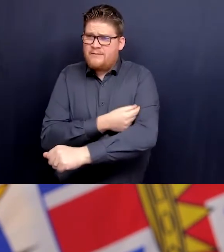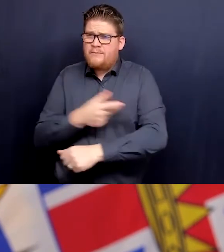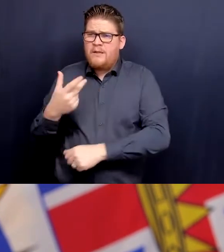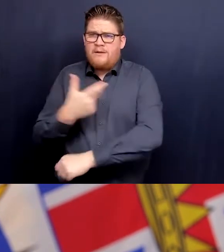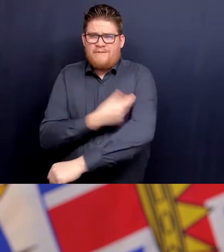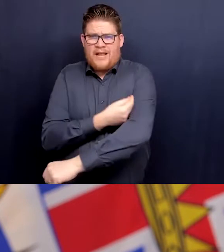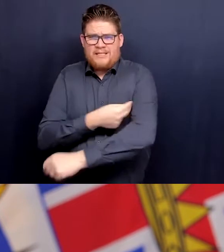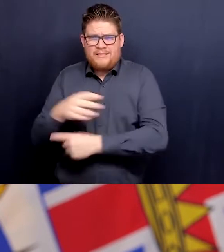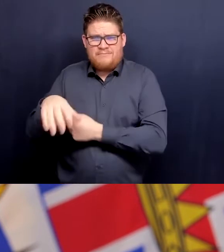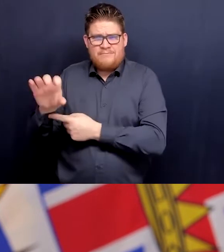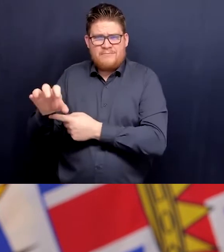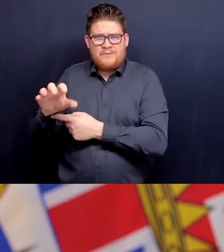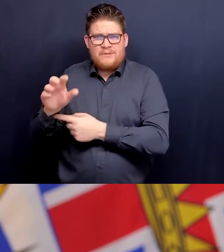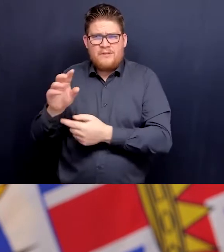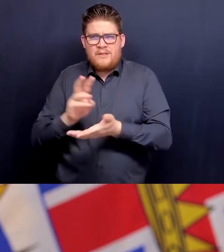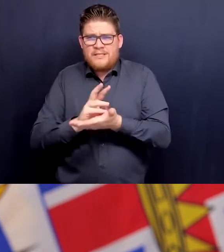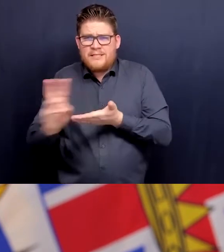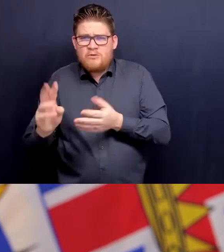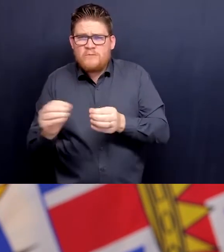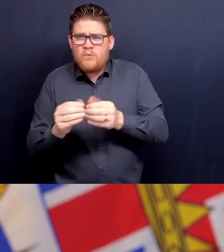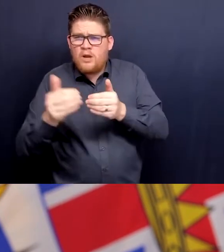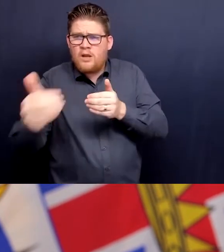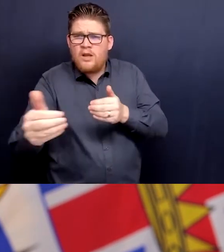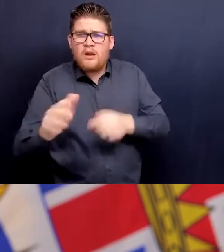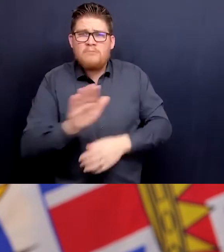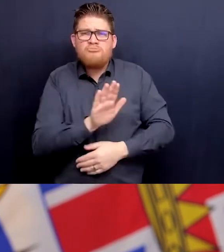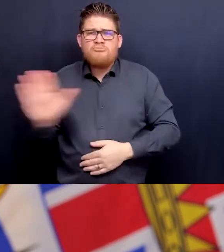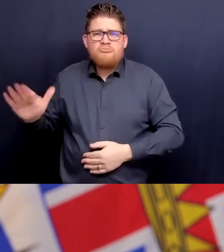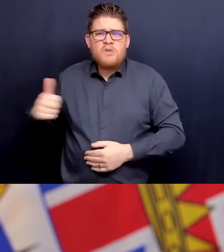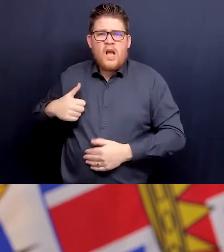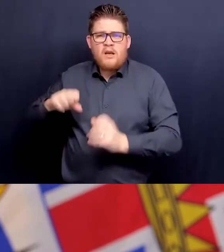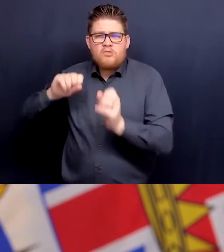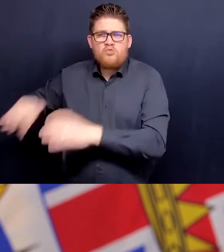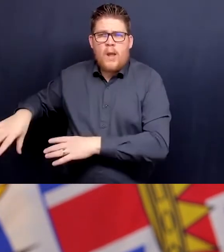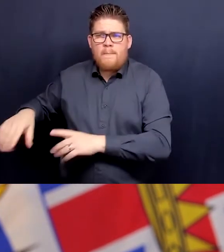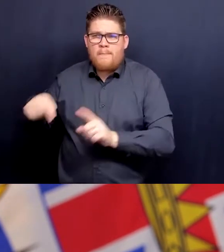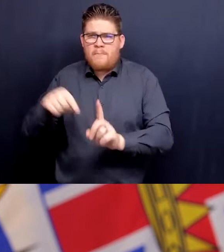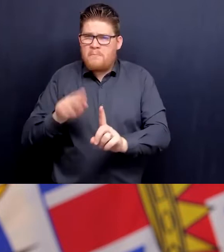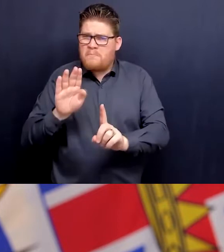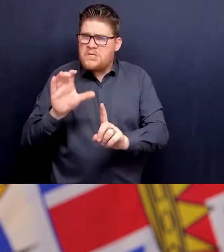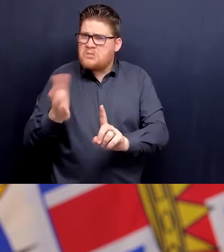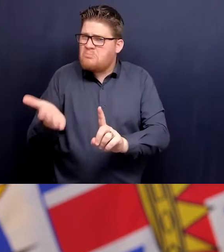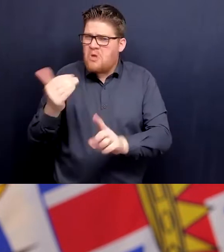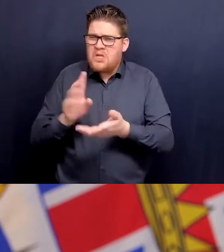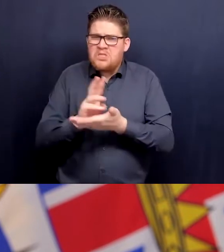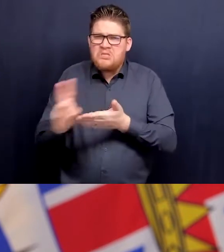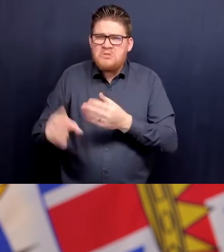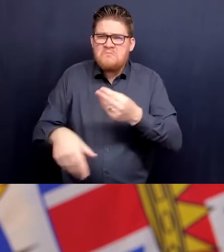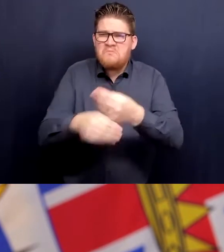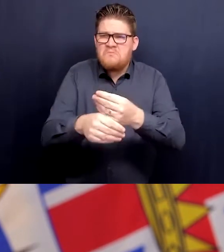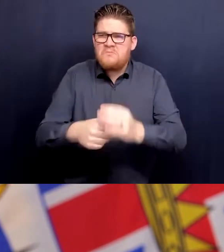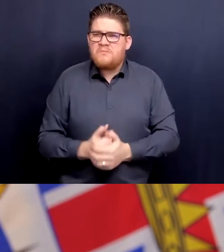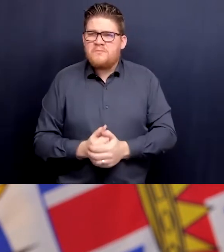or are removing it weeks sooner? Yeah, so it's been used in different ways in different provinces. So we had a